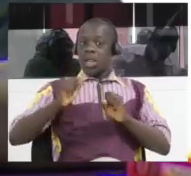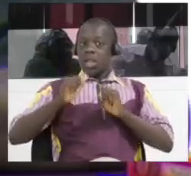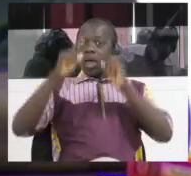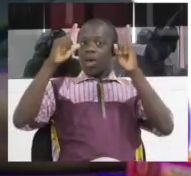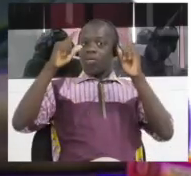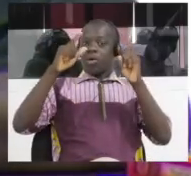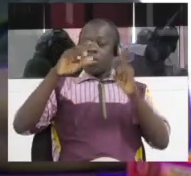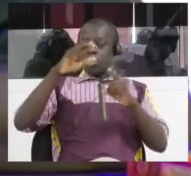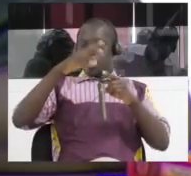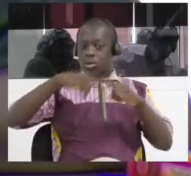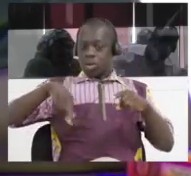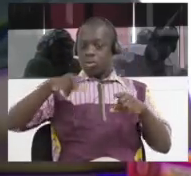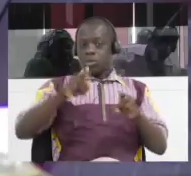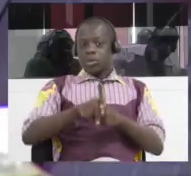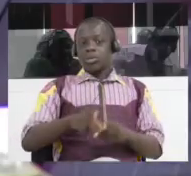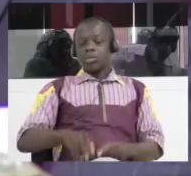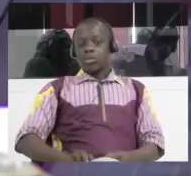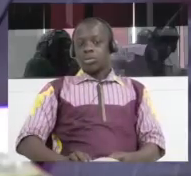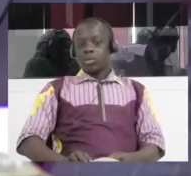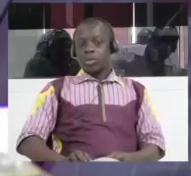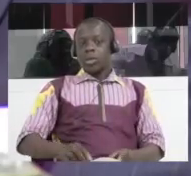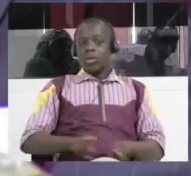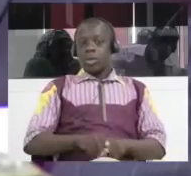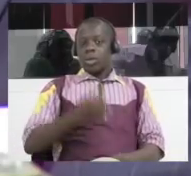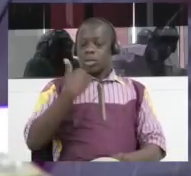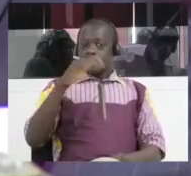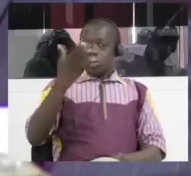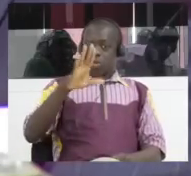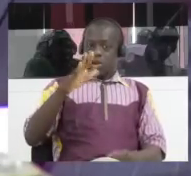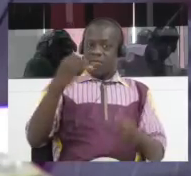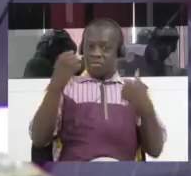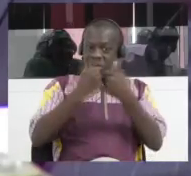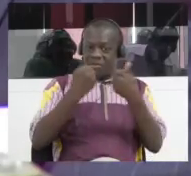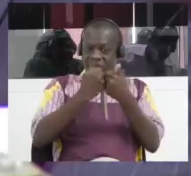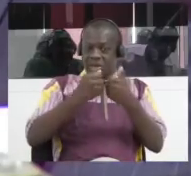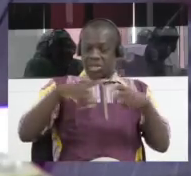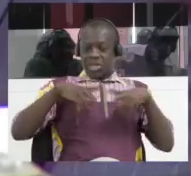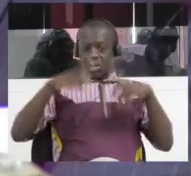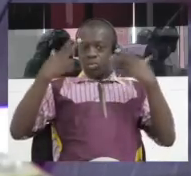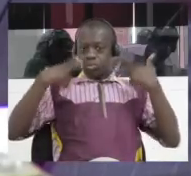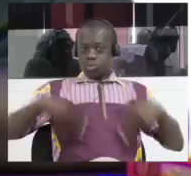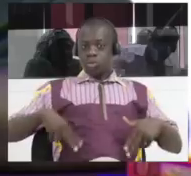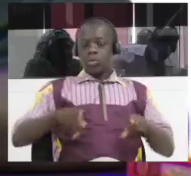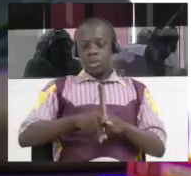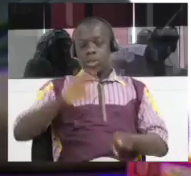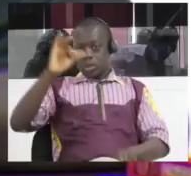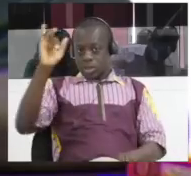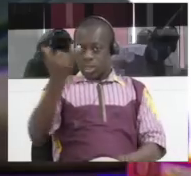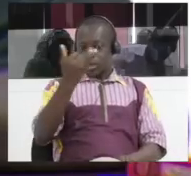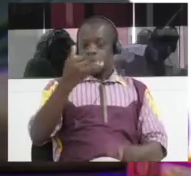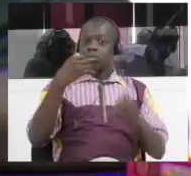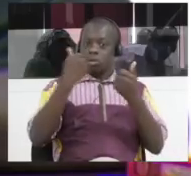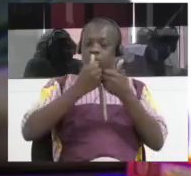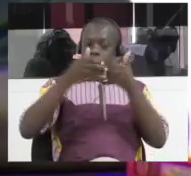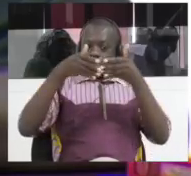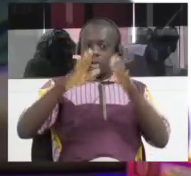with live rounds as well. Would you say that they appeared battle ready? Yes, they were in